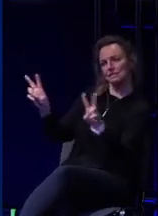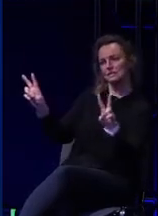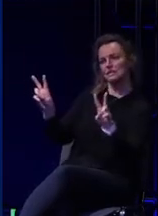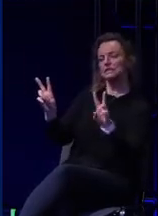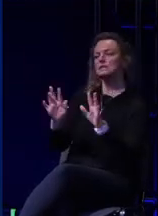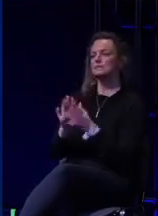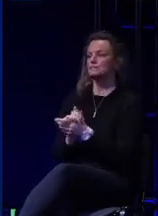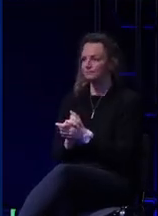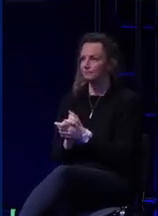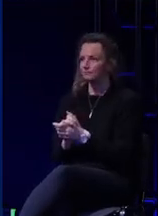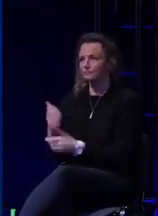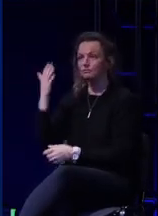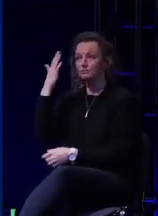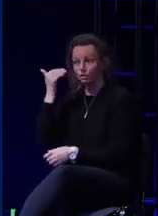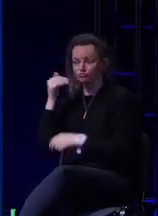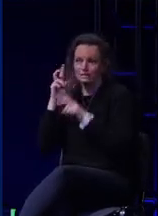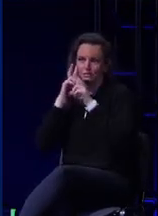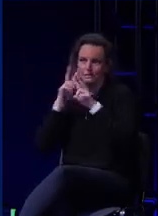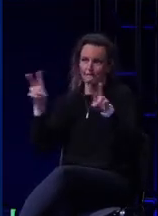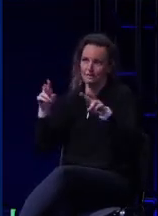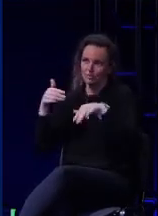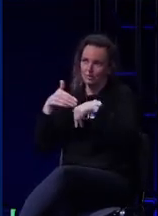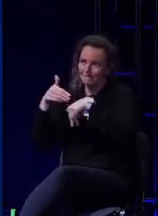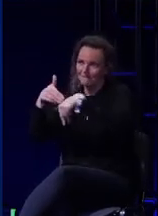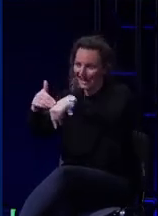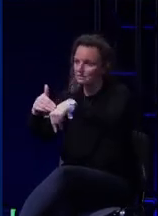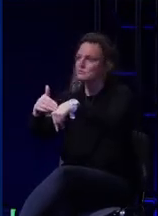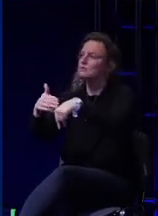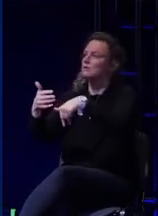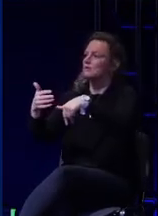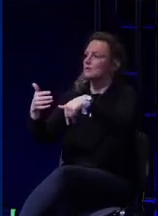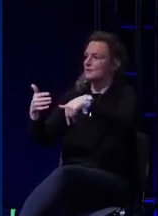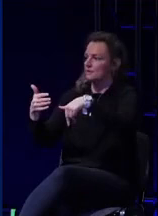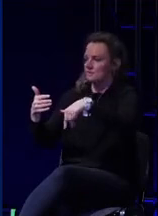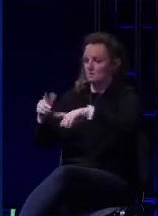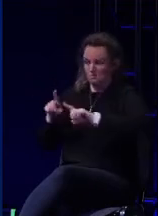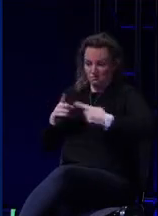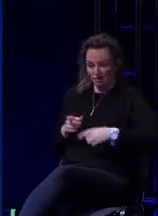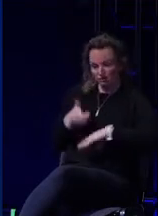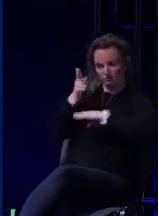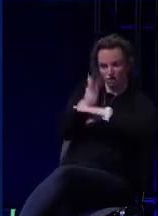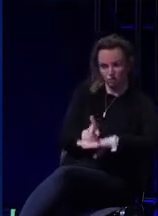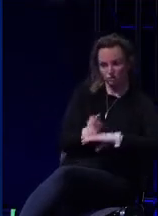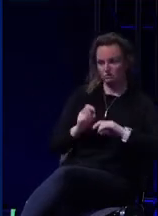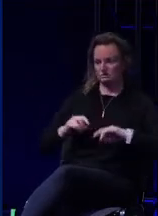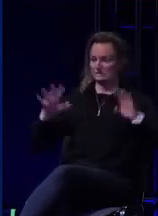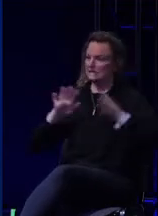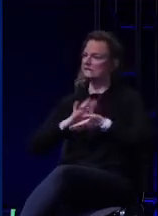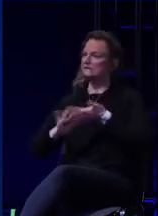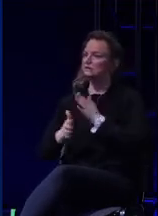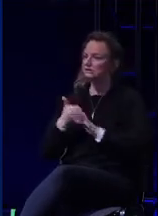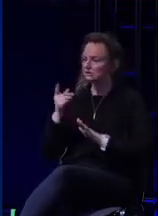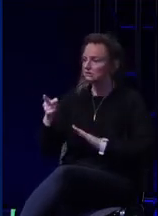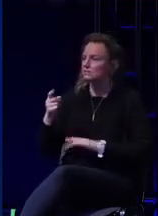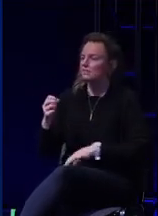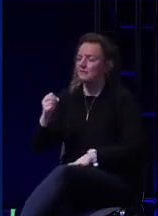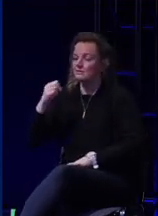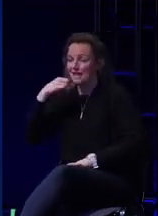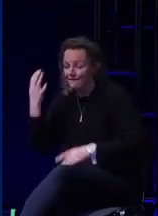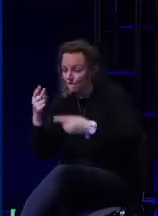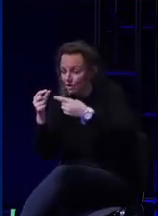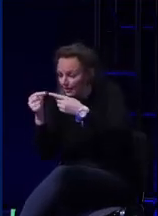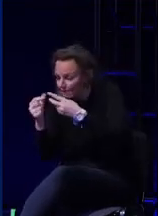into lately visual effects, like where we're going with this stuff. It's no longer just shoot a grid so we can match the distortion. It's every little